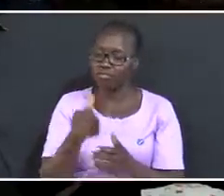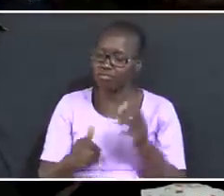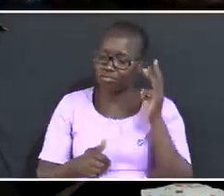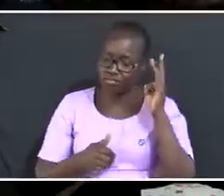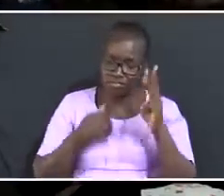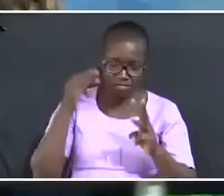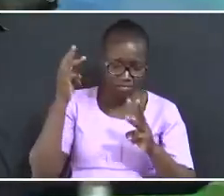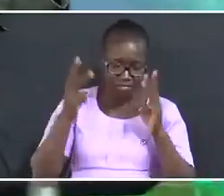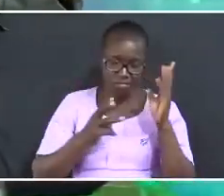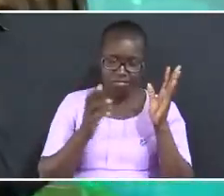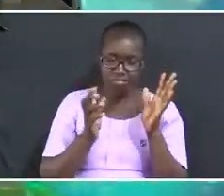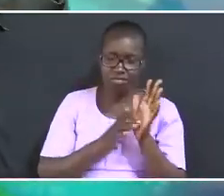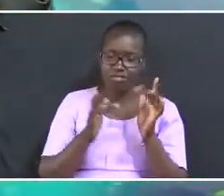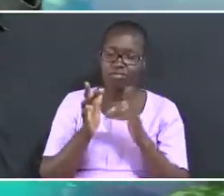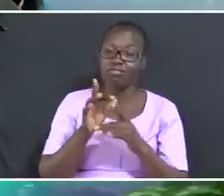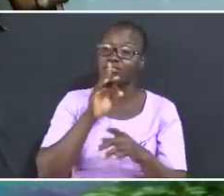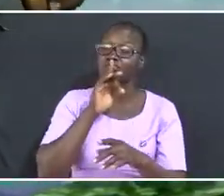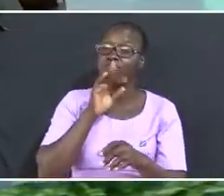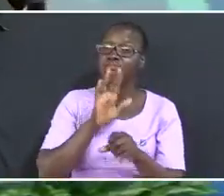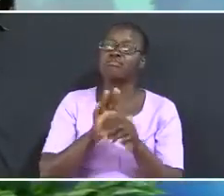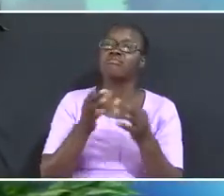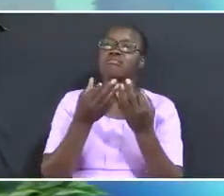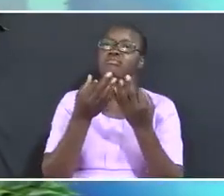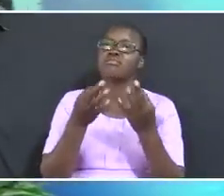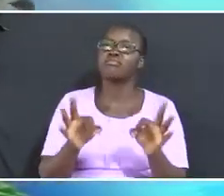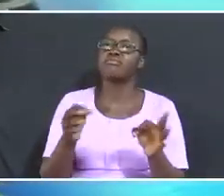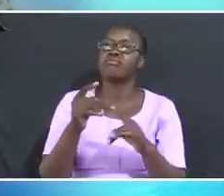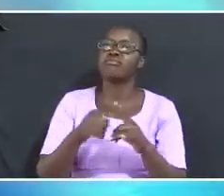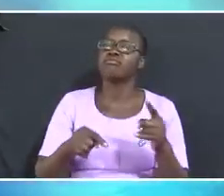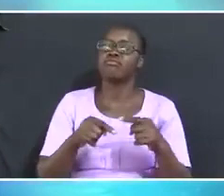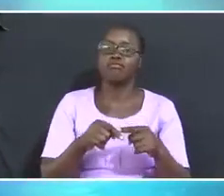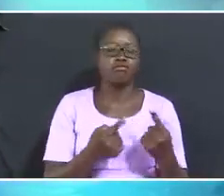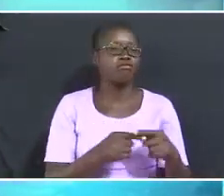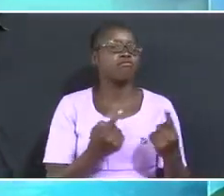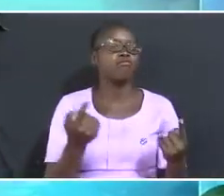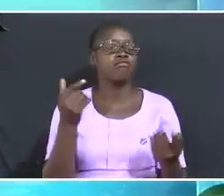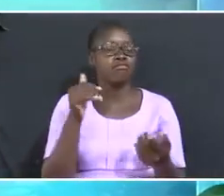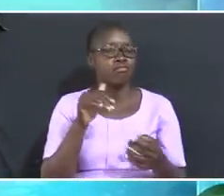worry. Jesus promises freedom from brokenness of heart.